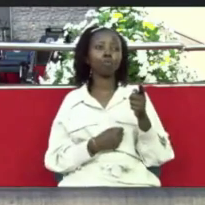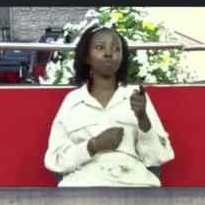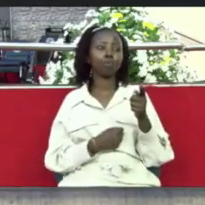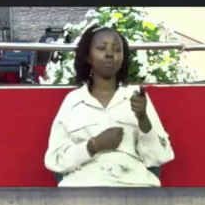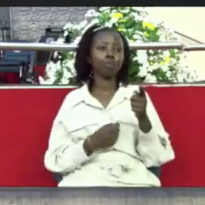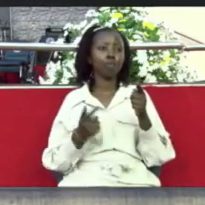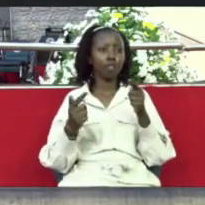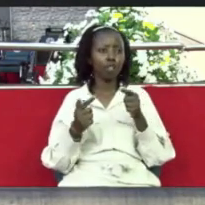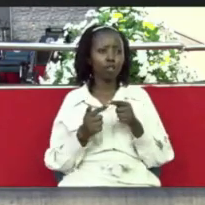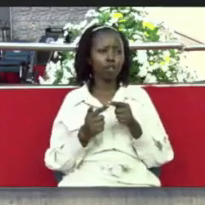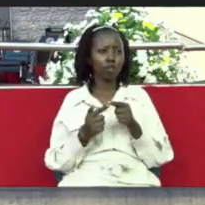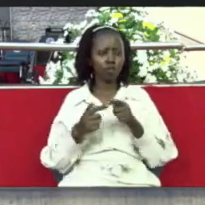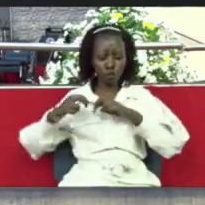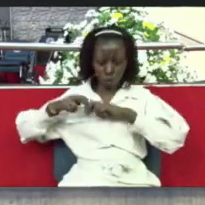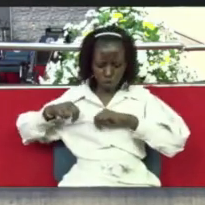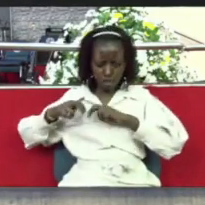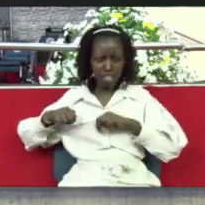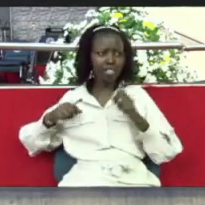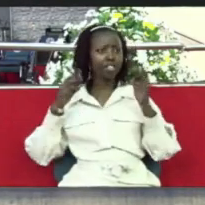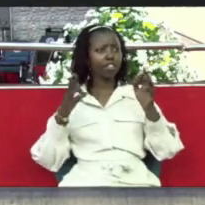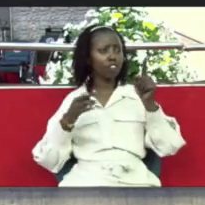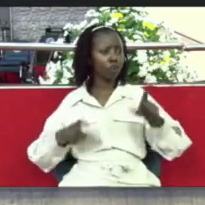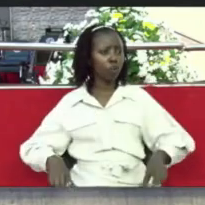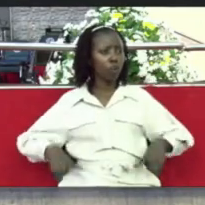to evaluate if it's your flesh